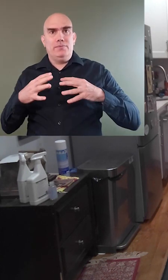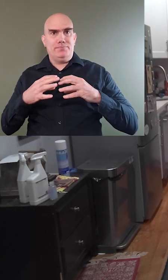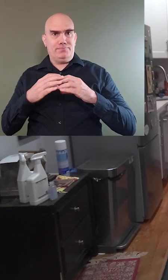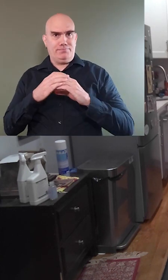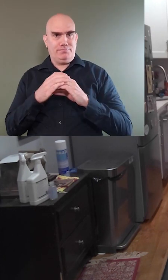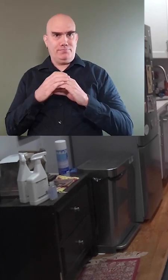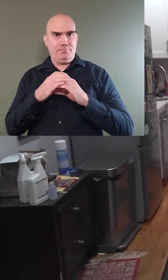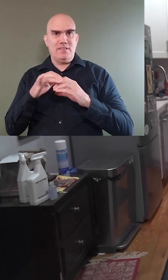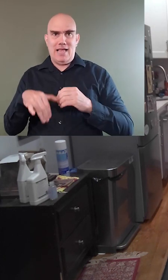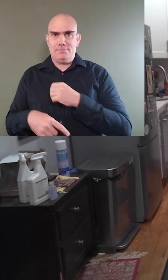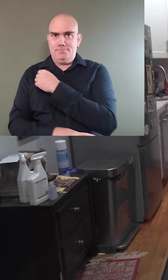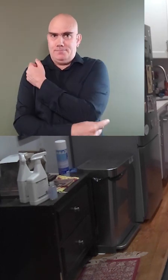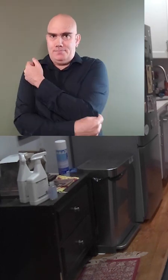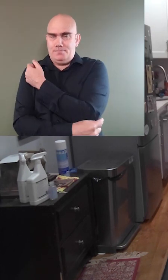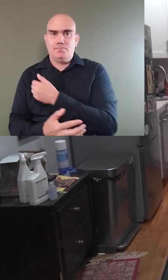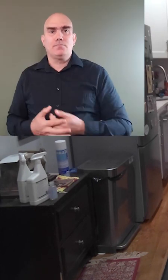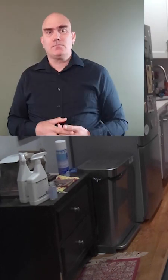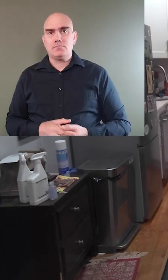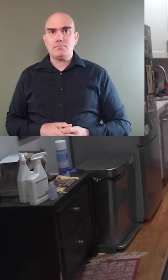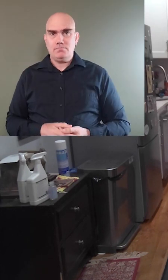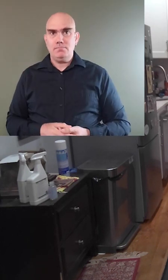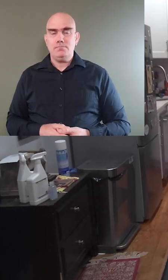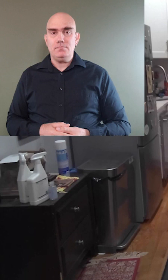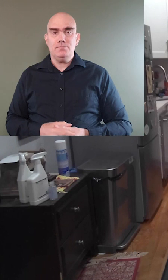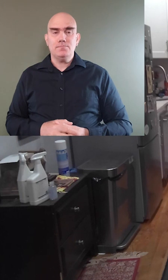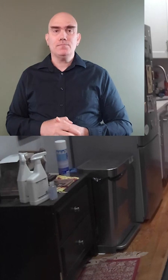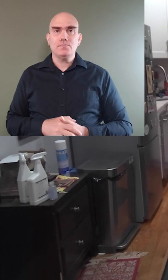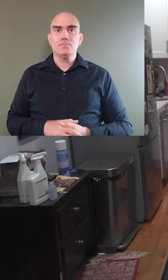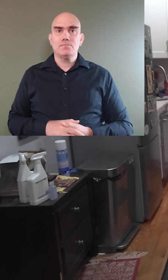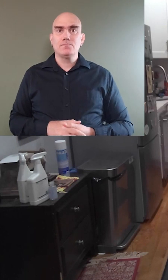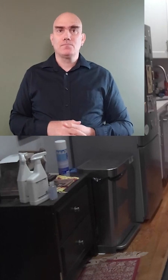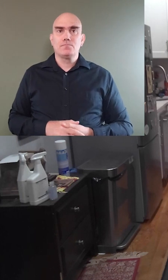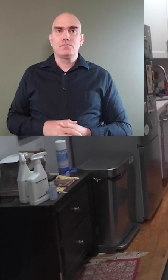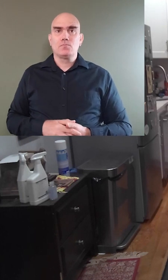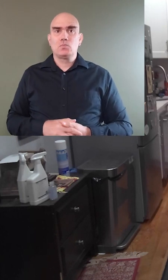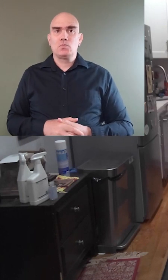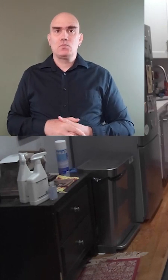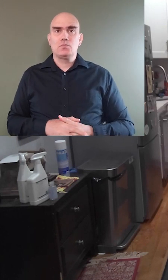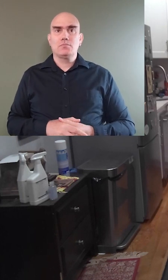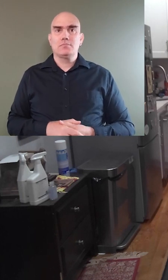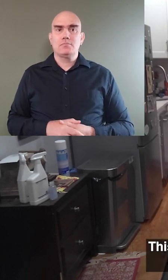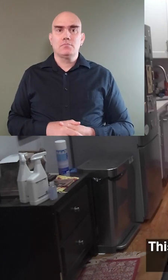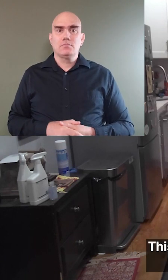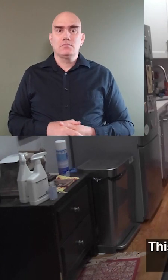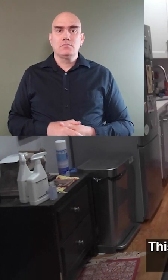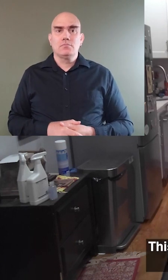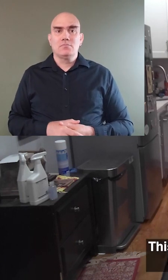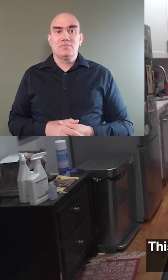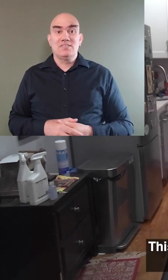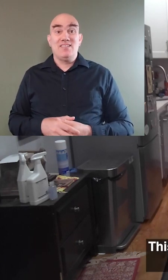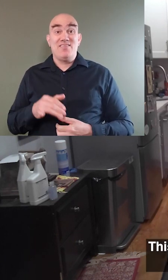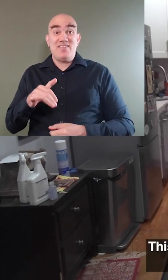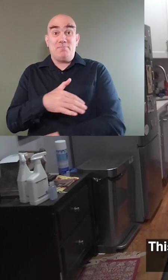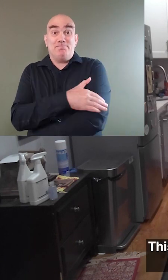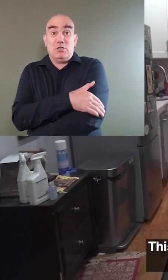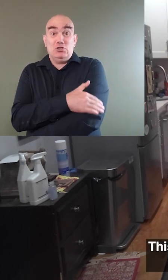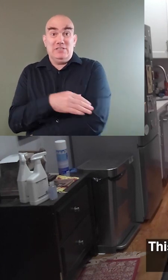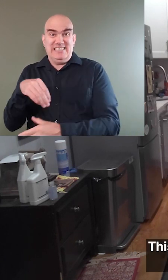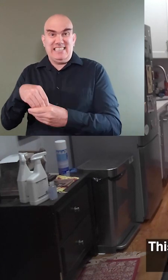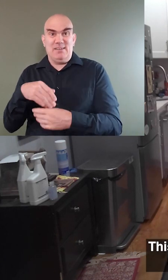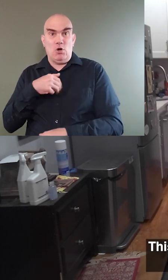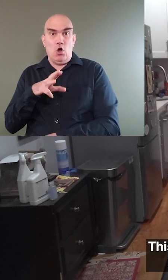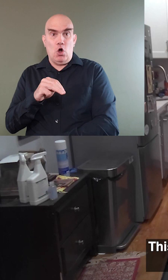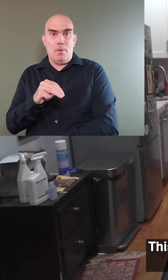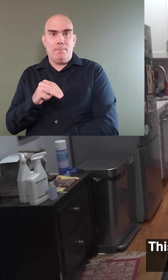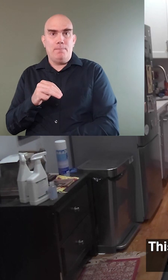feel shortening, flexing, contracting. This muscle now on the inside of my arm